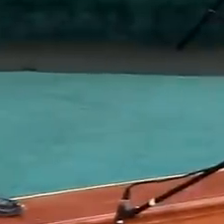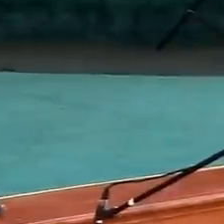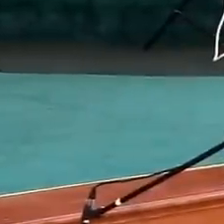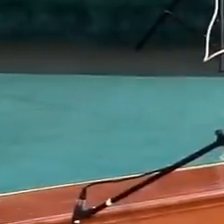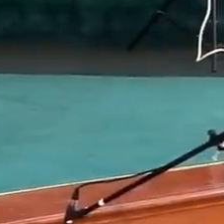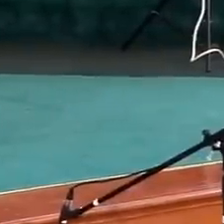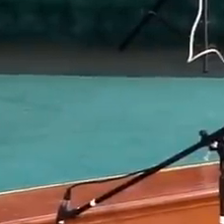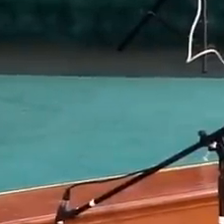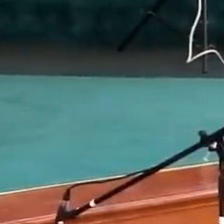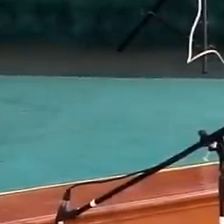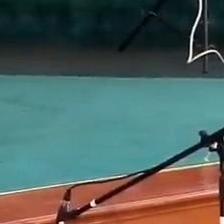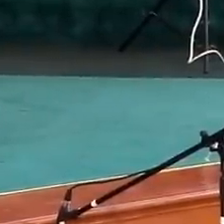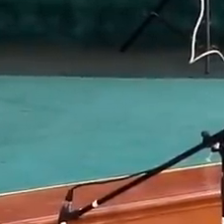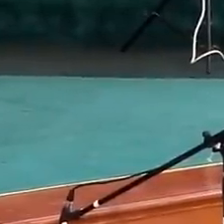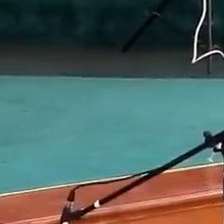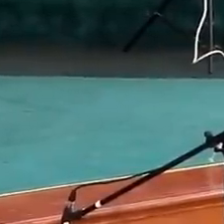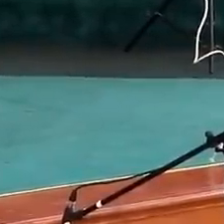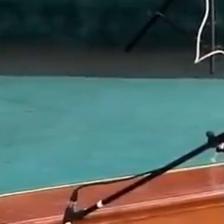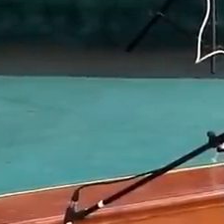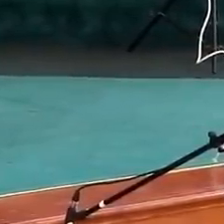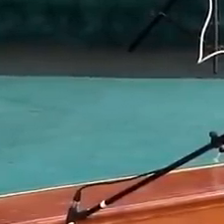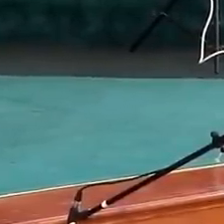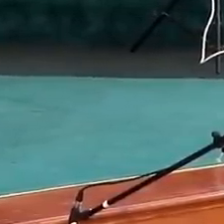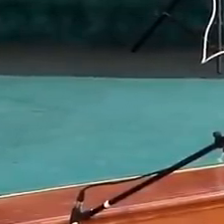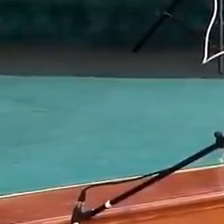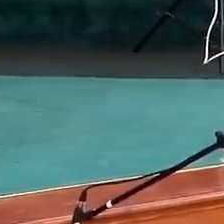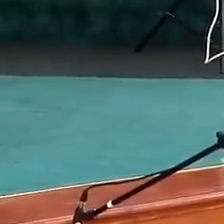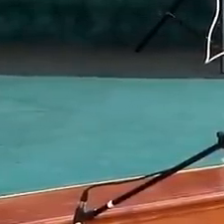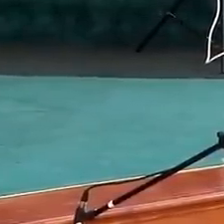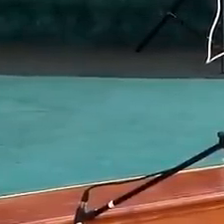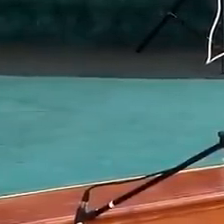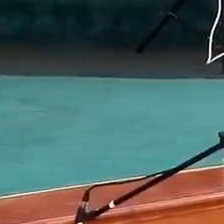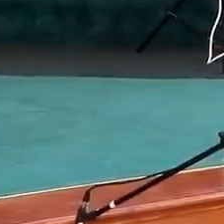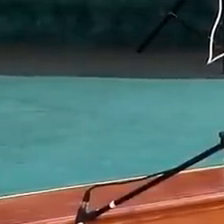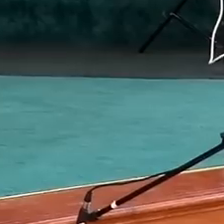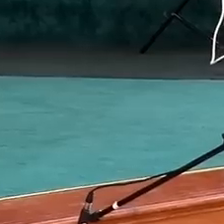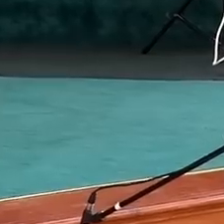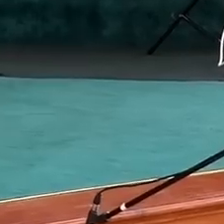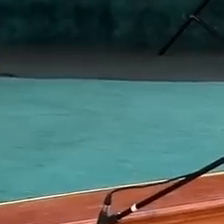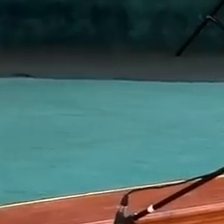how is it that we miss this in church? How is it that we are not highlighting this?